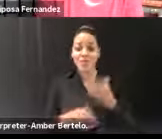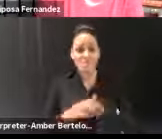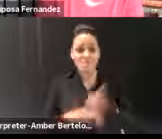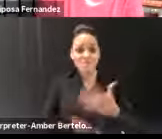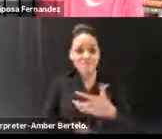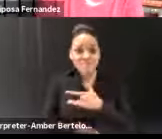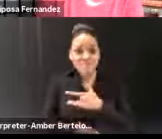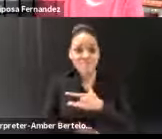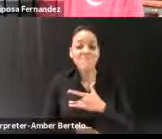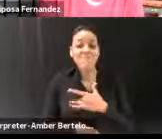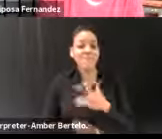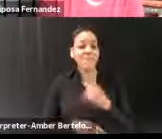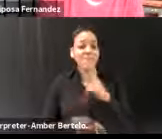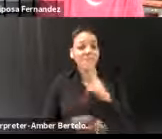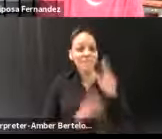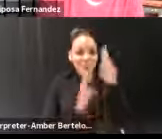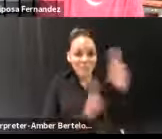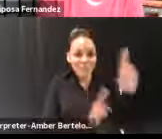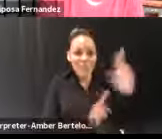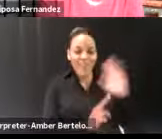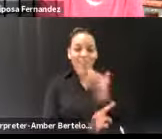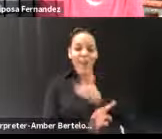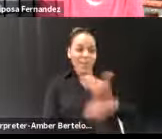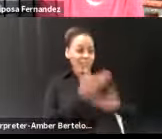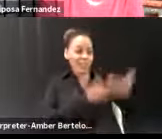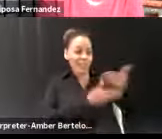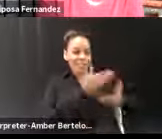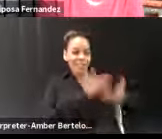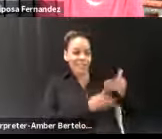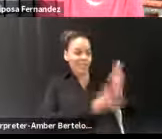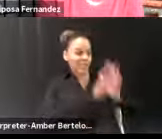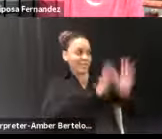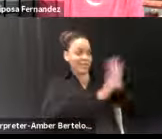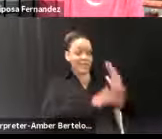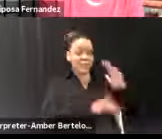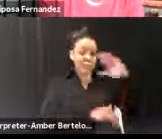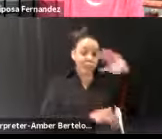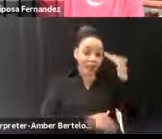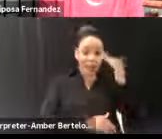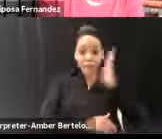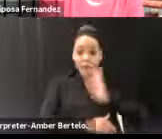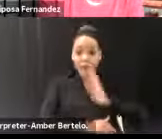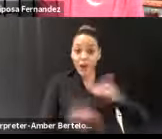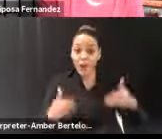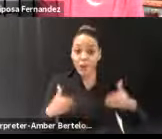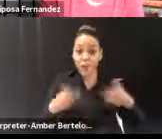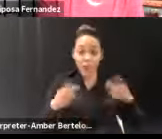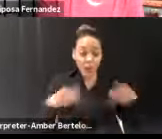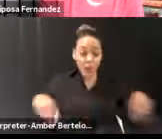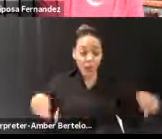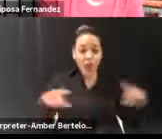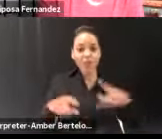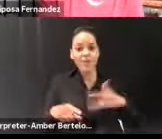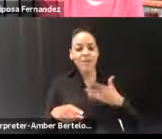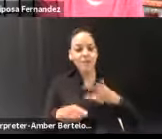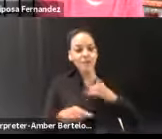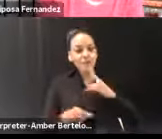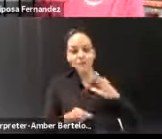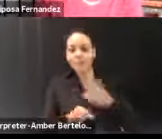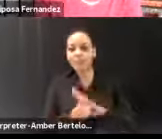dedication to our ancestors, to Black and Brown youth, an affirmation of our